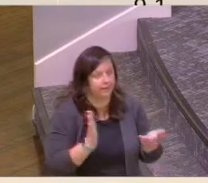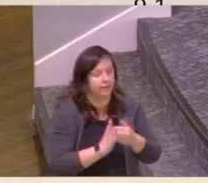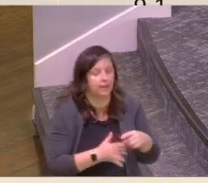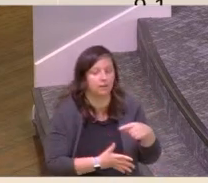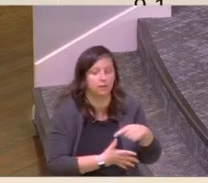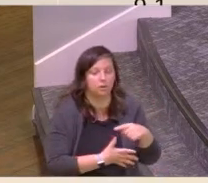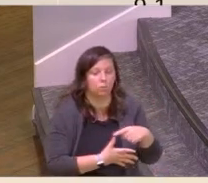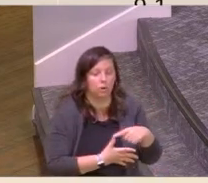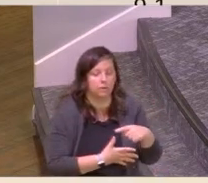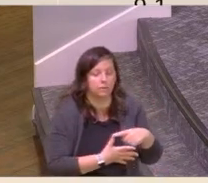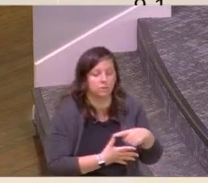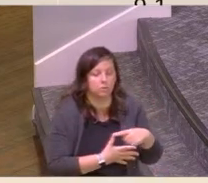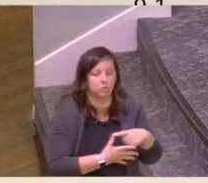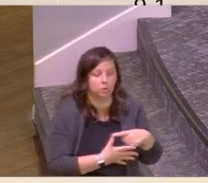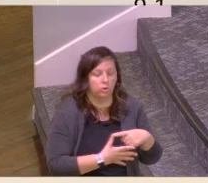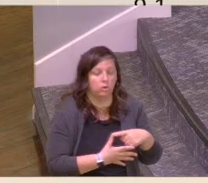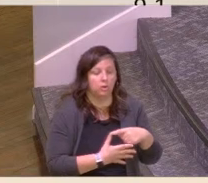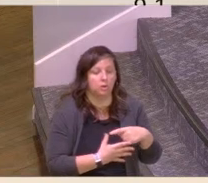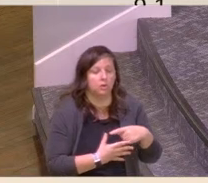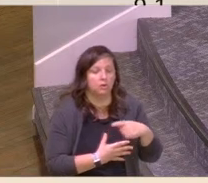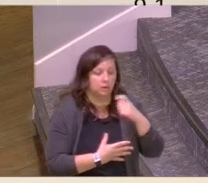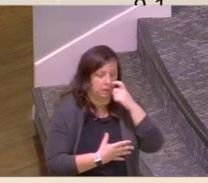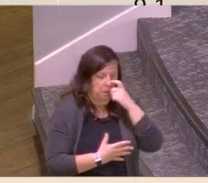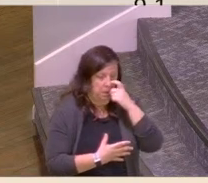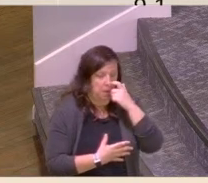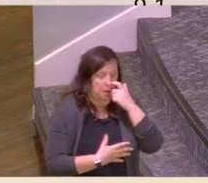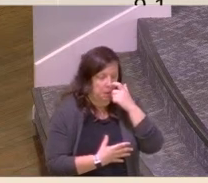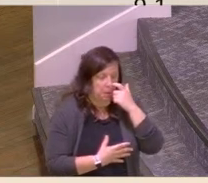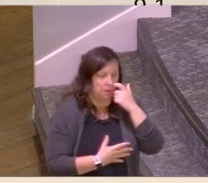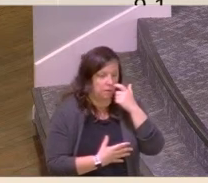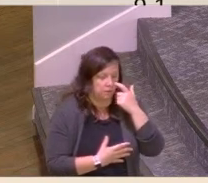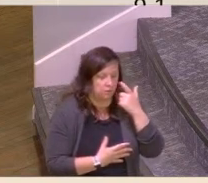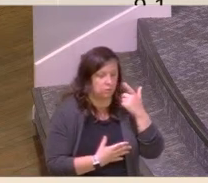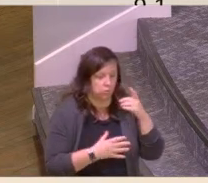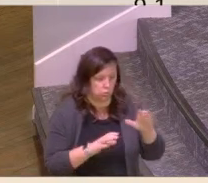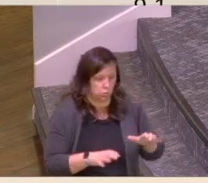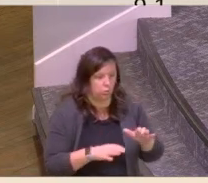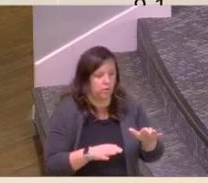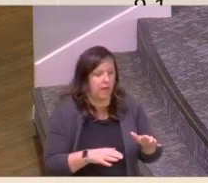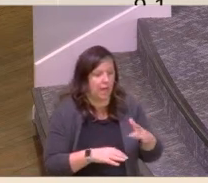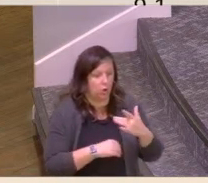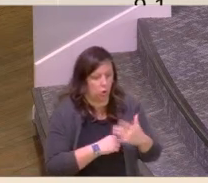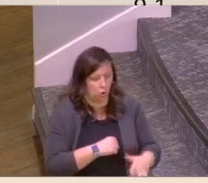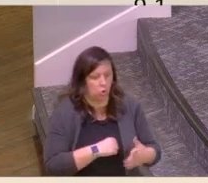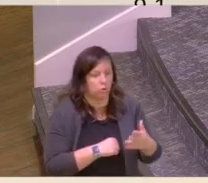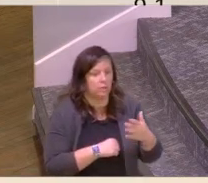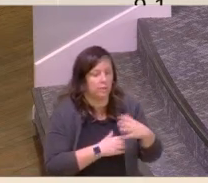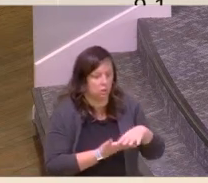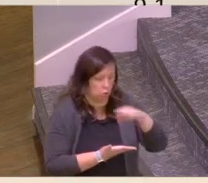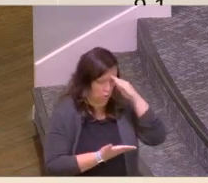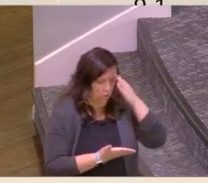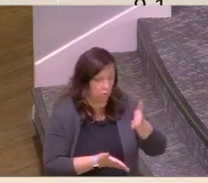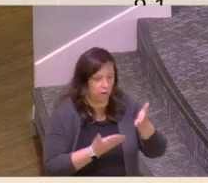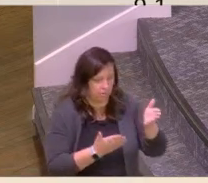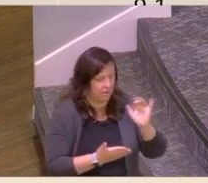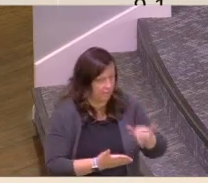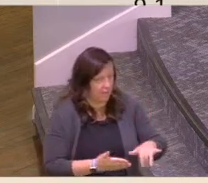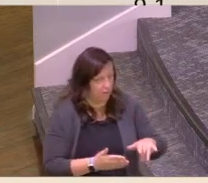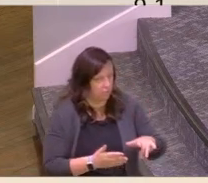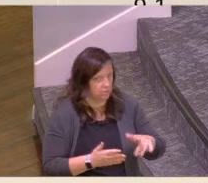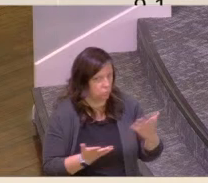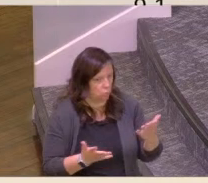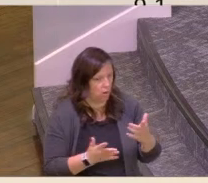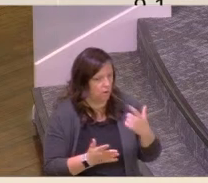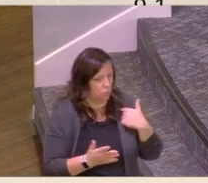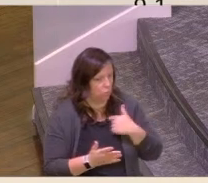early learning facility recommendation, which was what was there initially. For me to make that recommendation, it